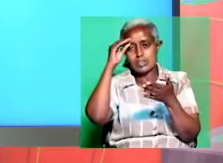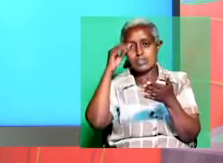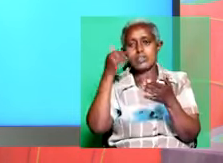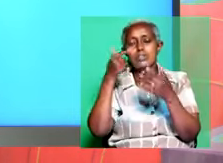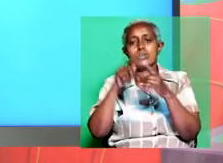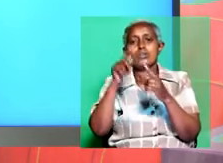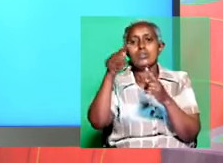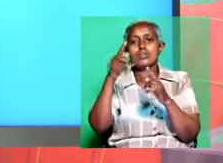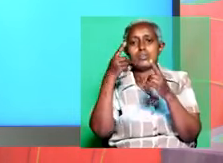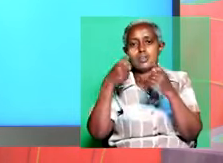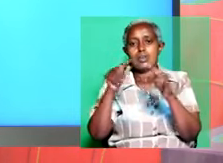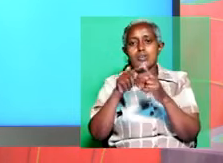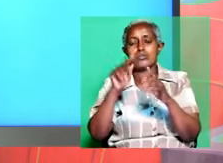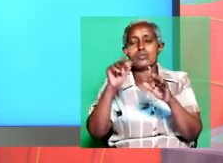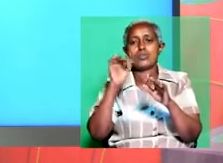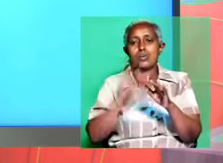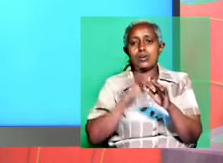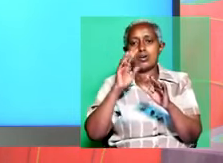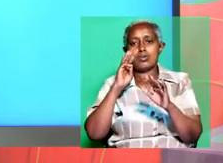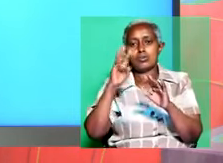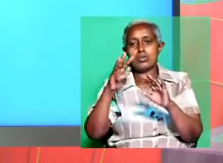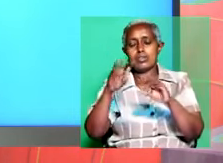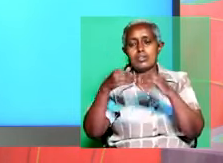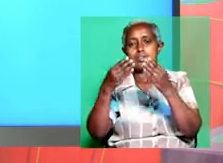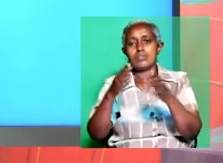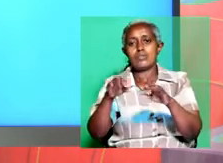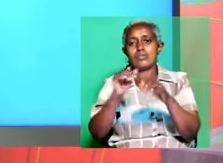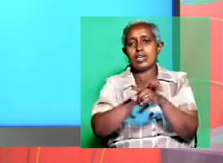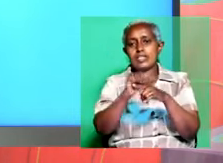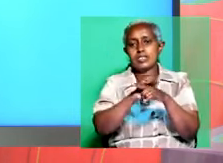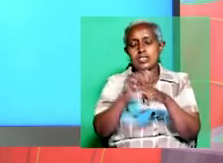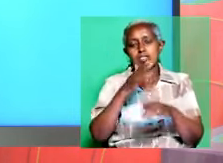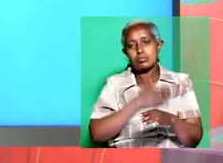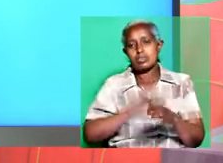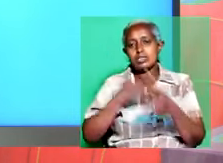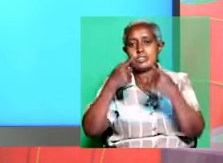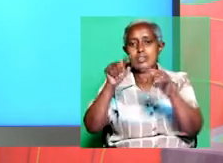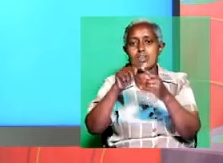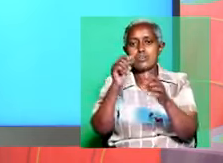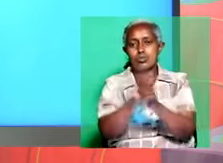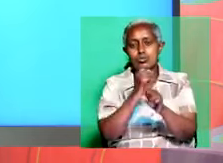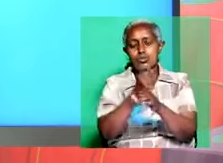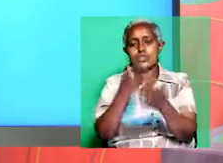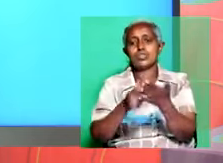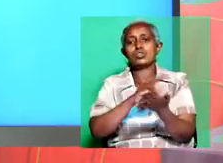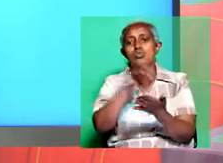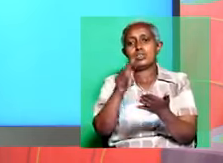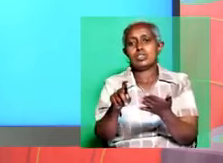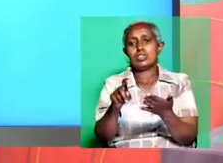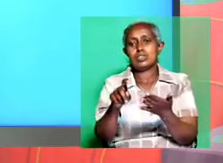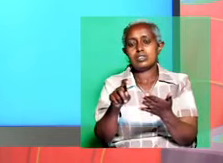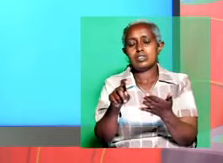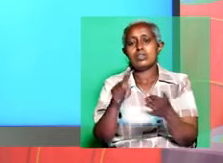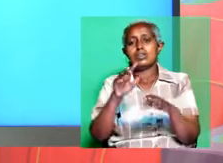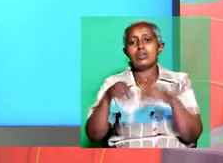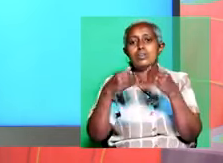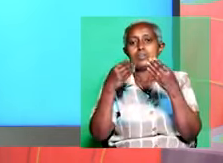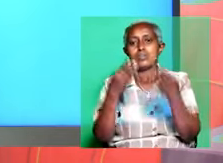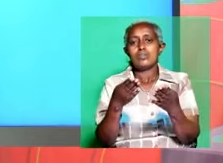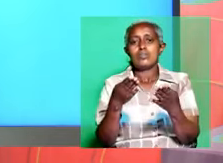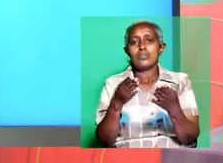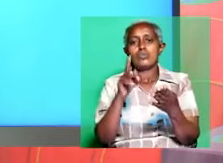you to try, I'll give you exercise. Please try to do these questions. I'll give